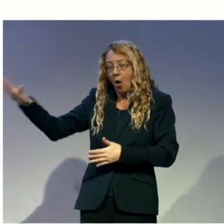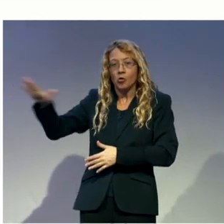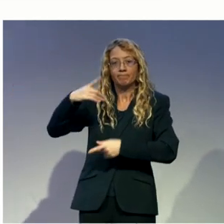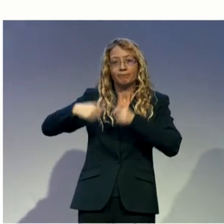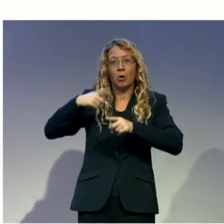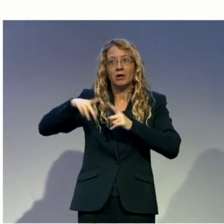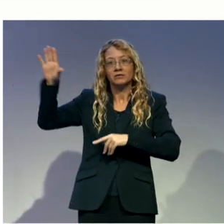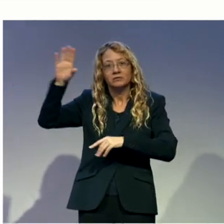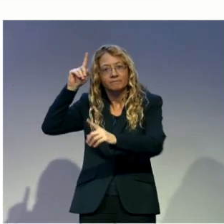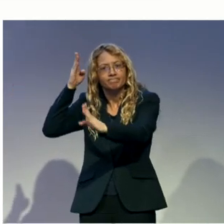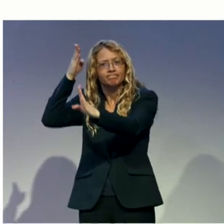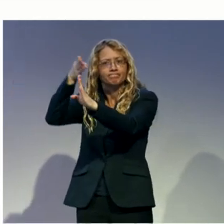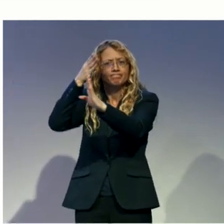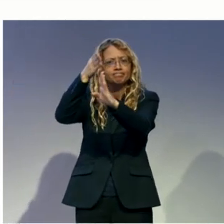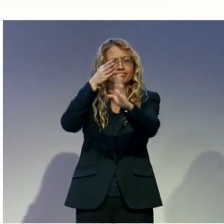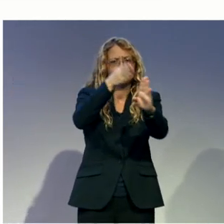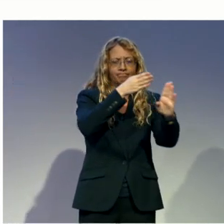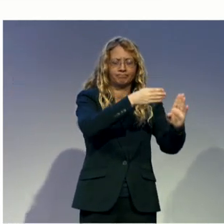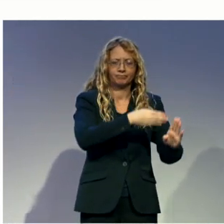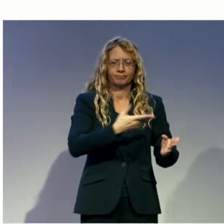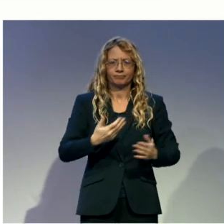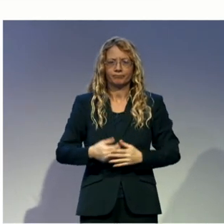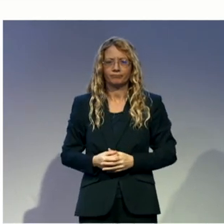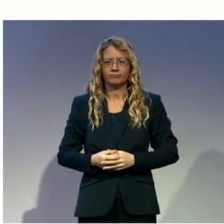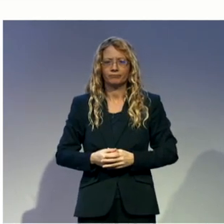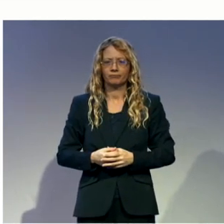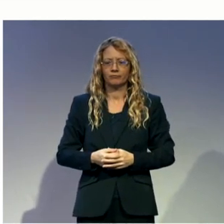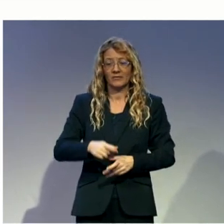informed decisions whom they want to vote.